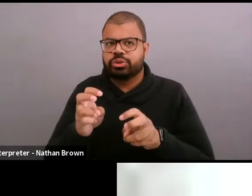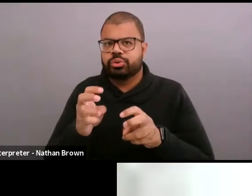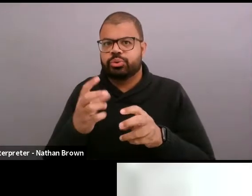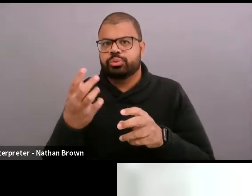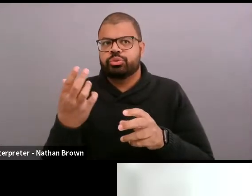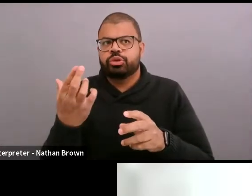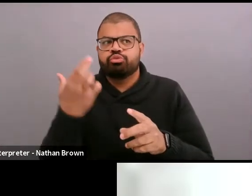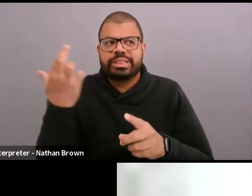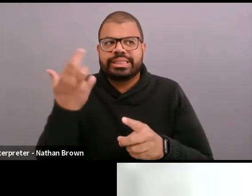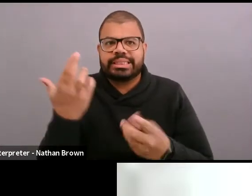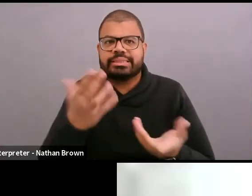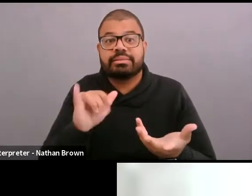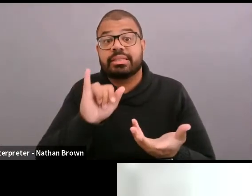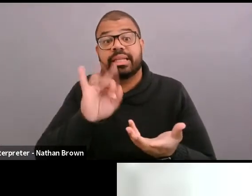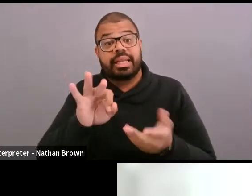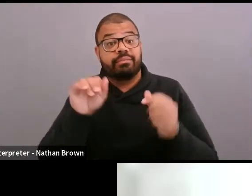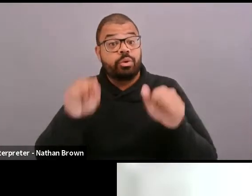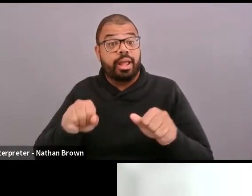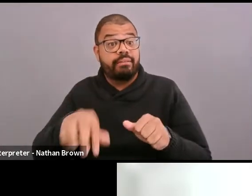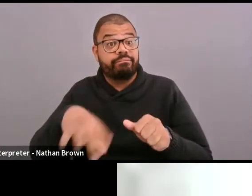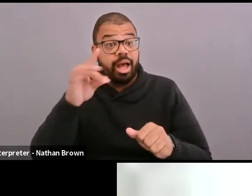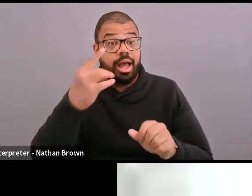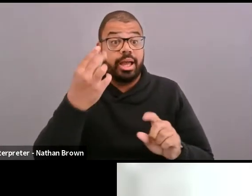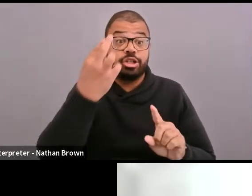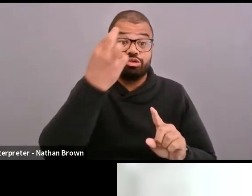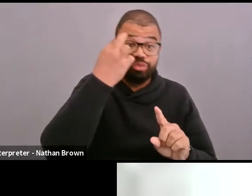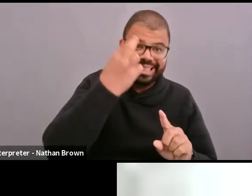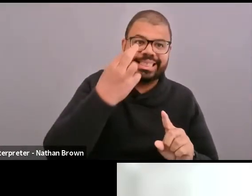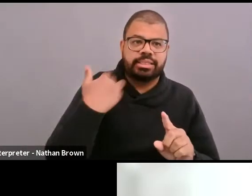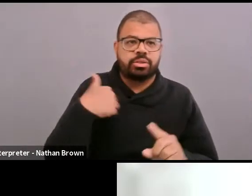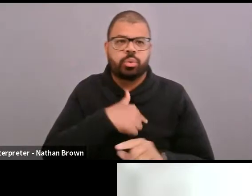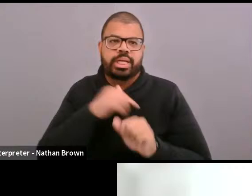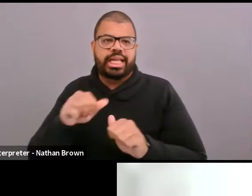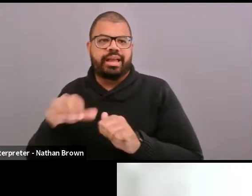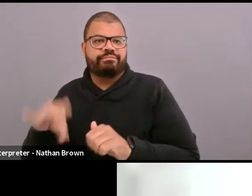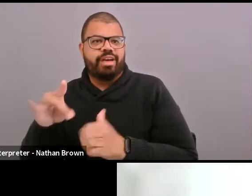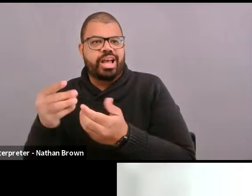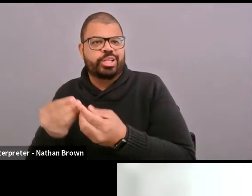reasons. If they can find the reasons, we can find the solutions.